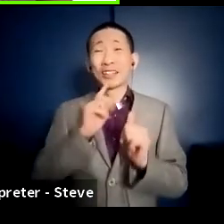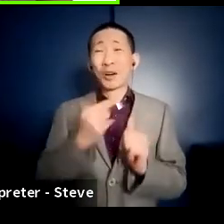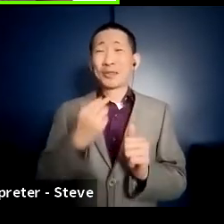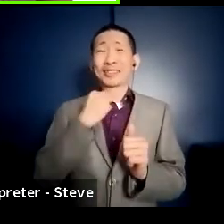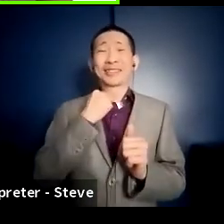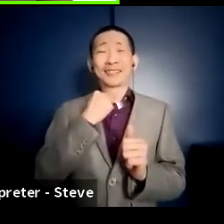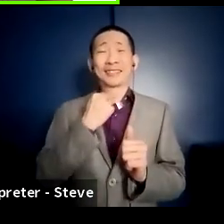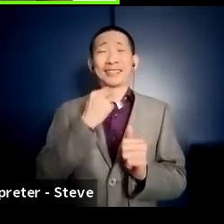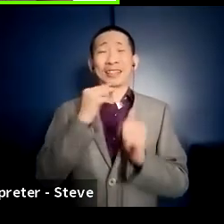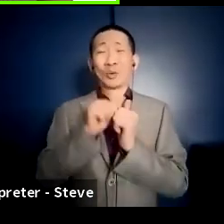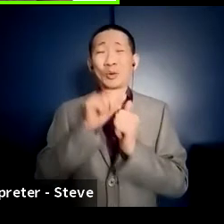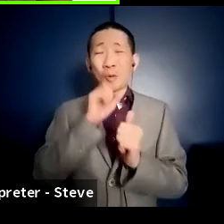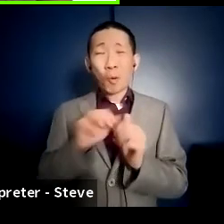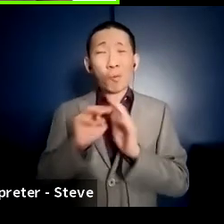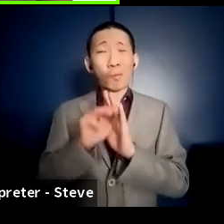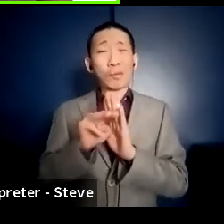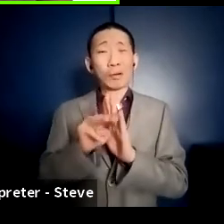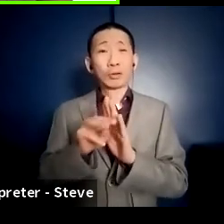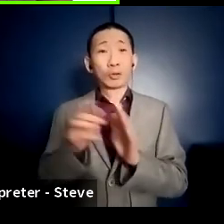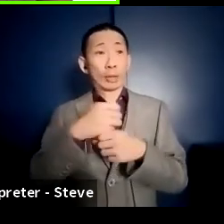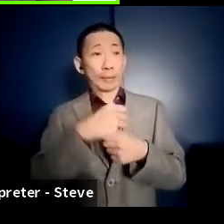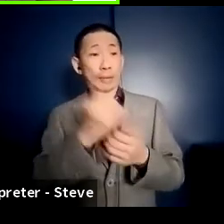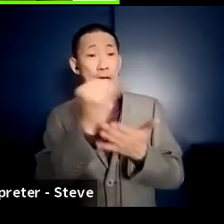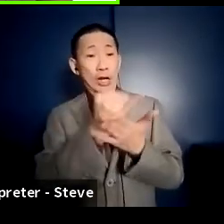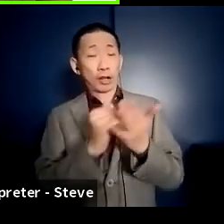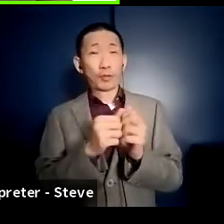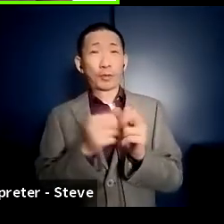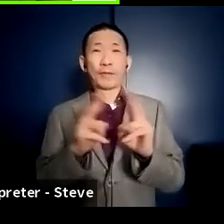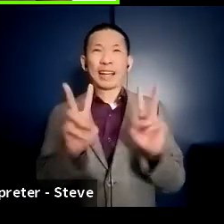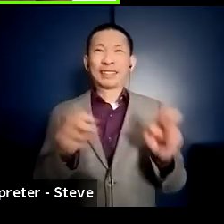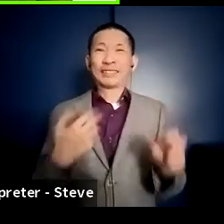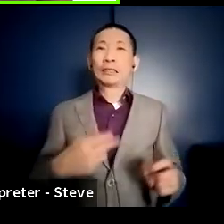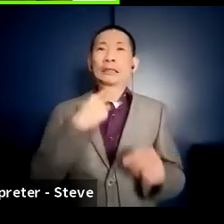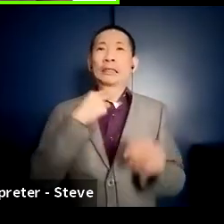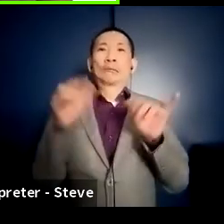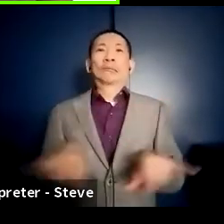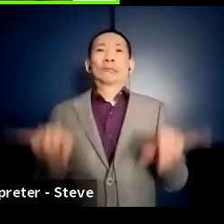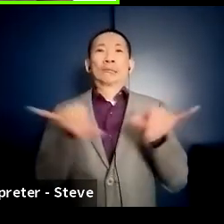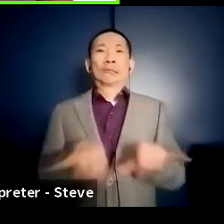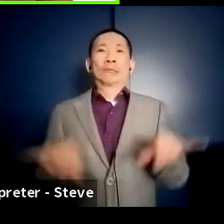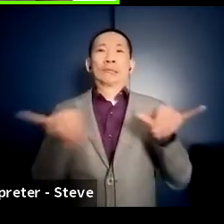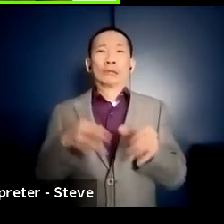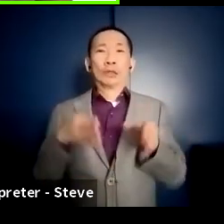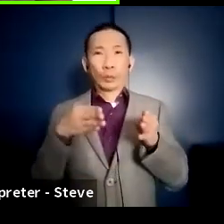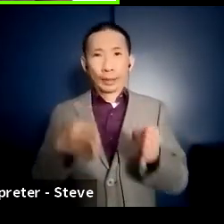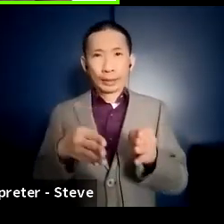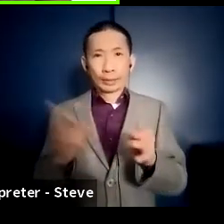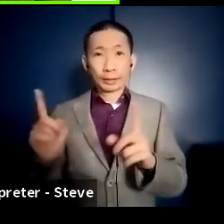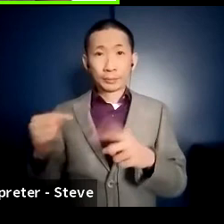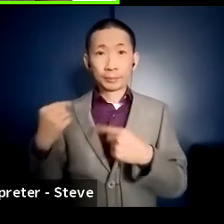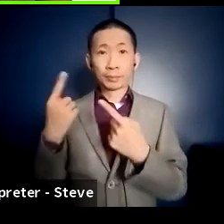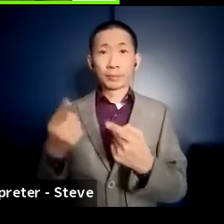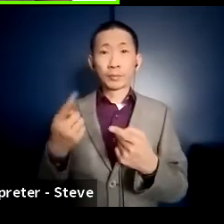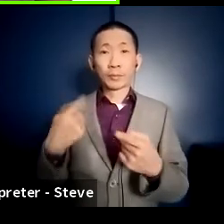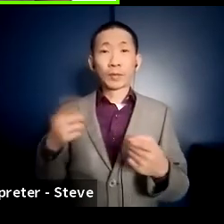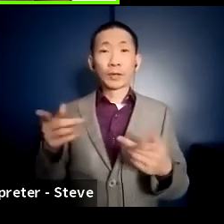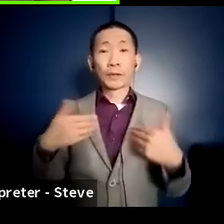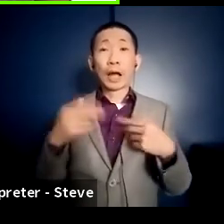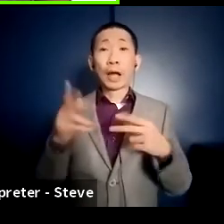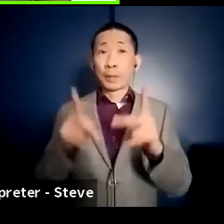old models. We create art in very stuck ways. And there are, and have always been, people who have